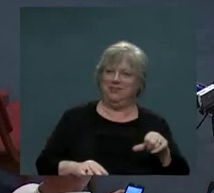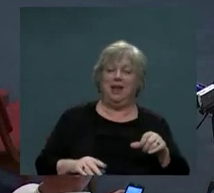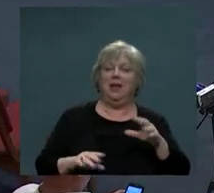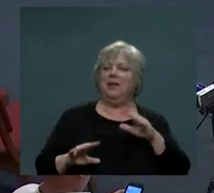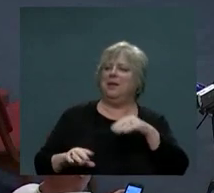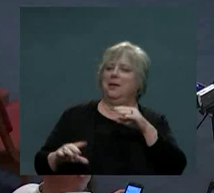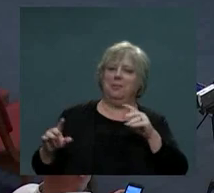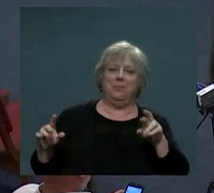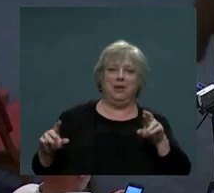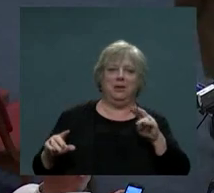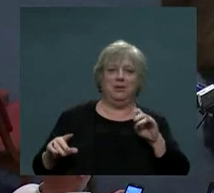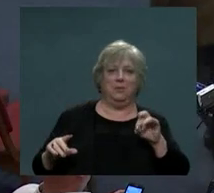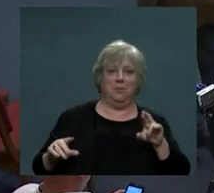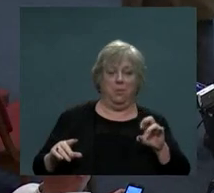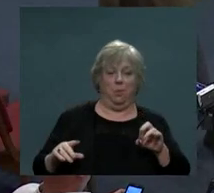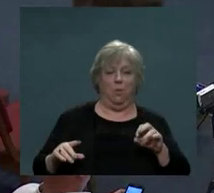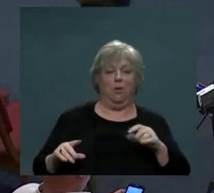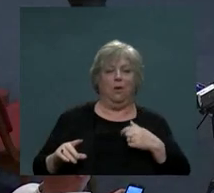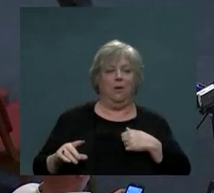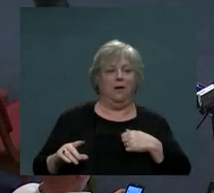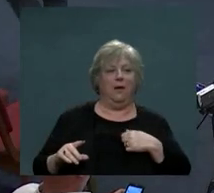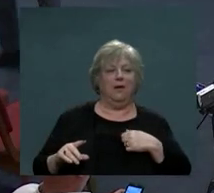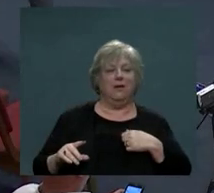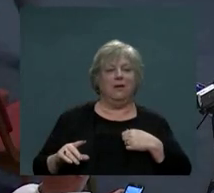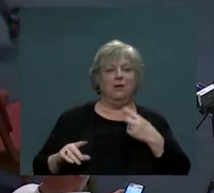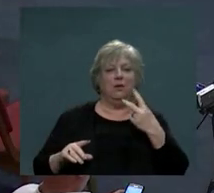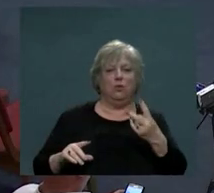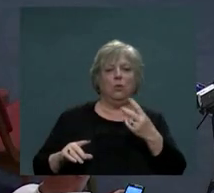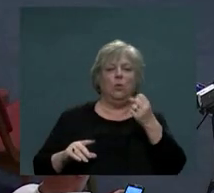Mr. Moore, I've been to